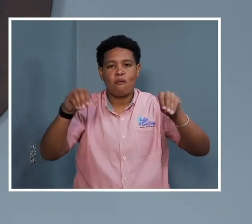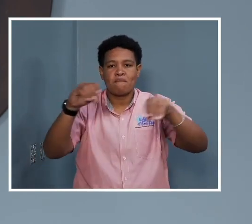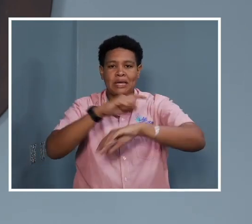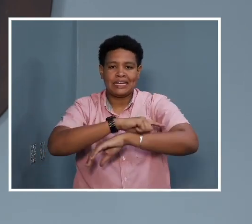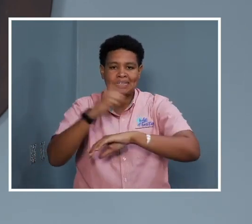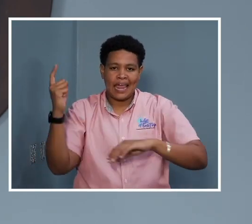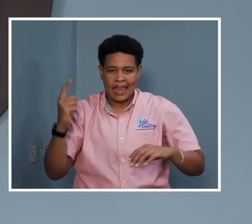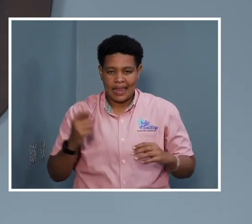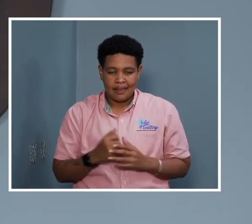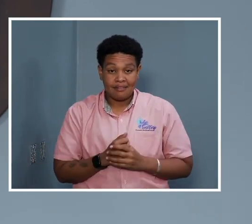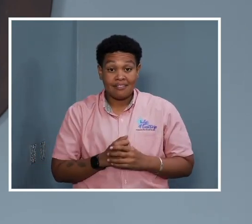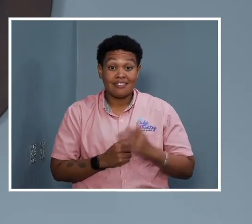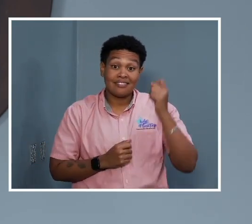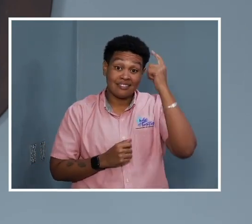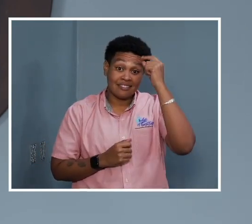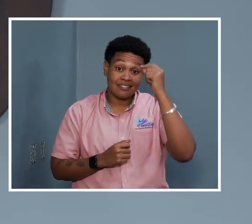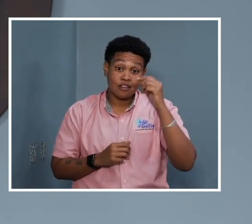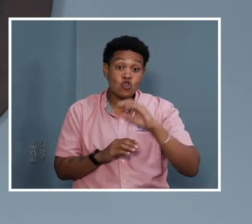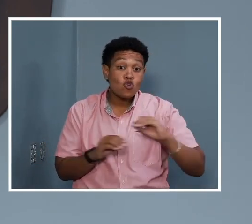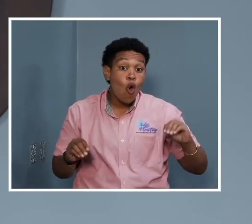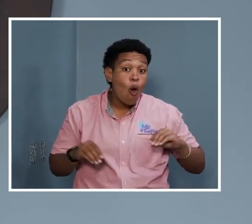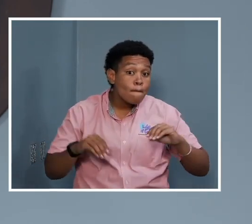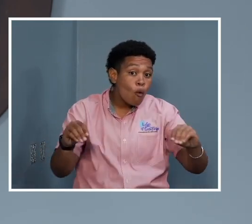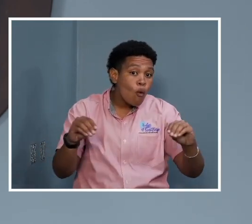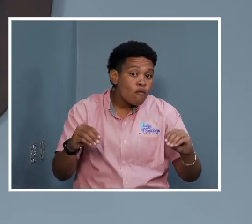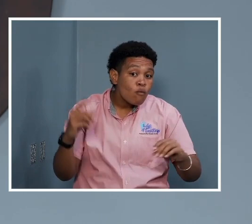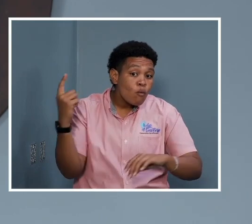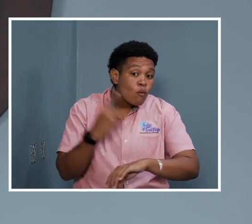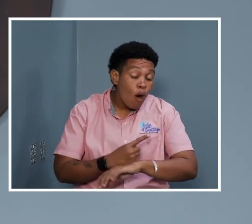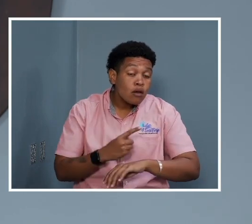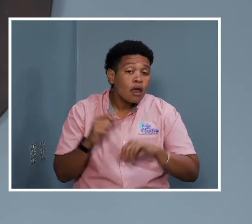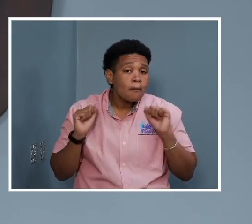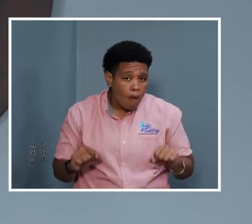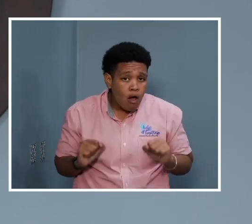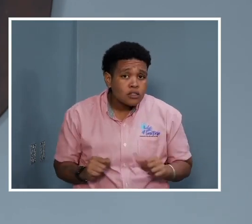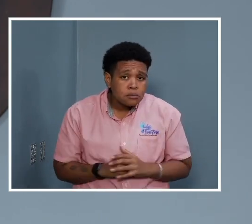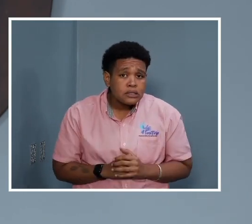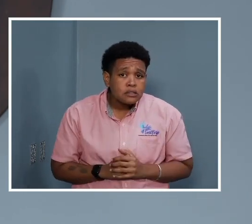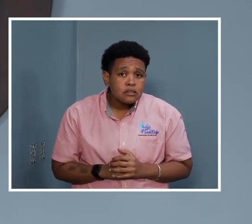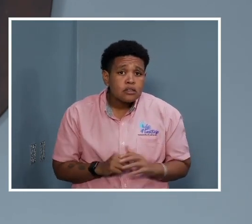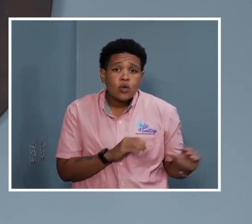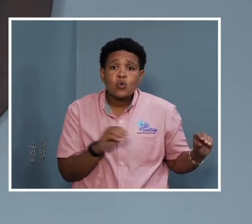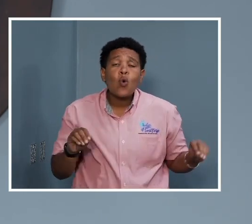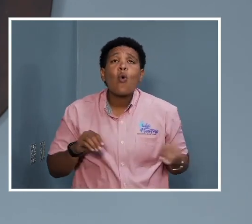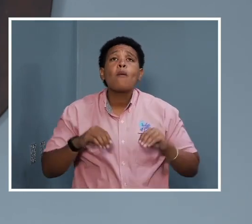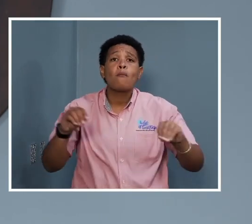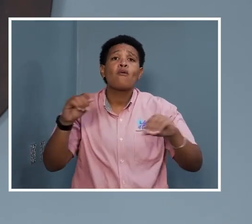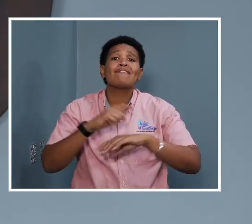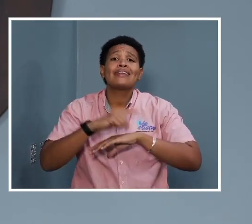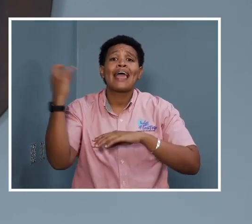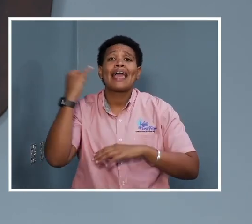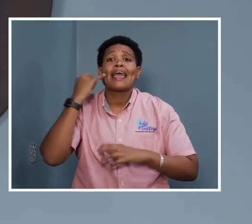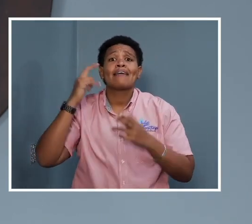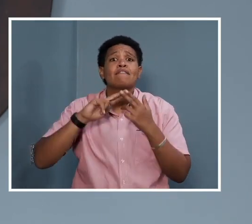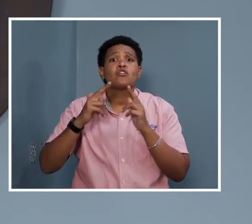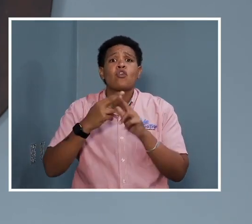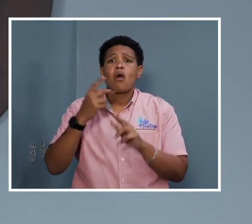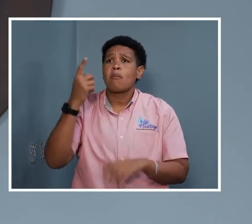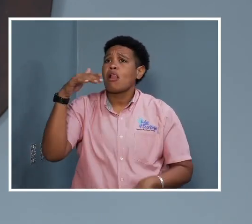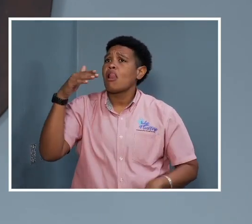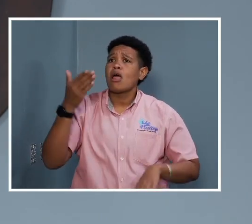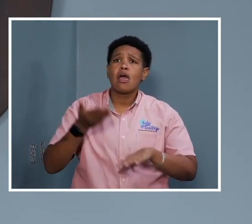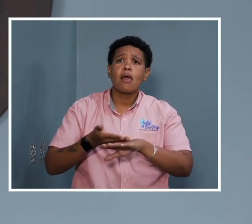A no movement day, however, is possible. And in fact, no movement days, if the numbers do not show signs